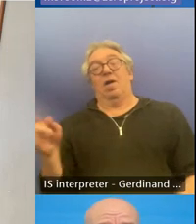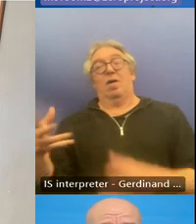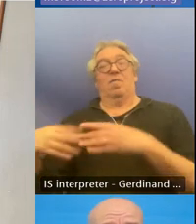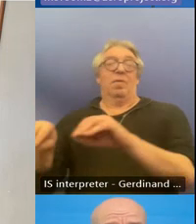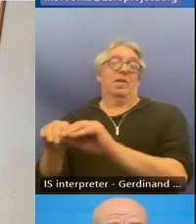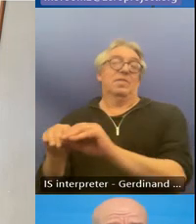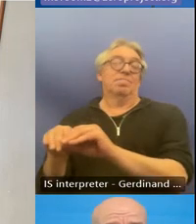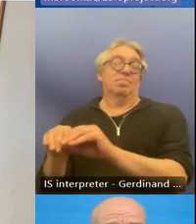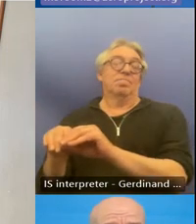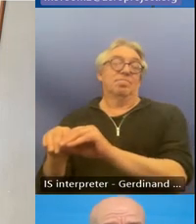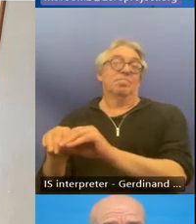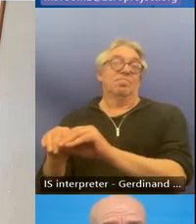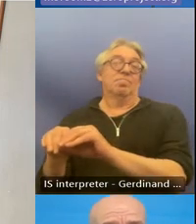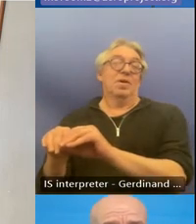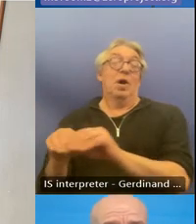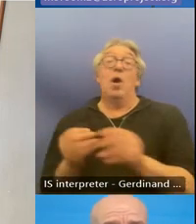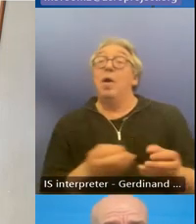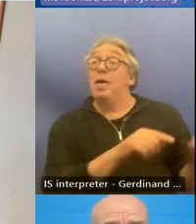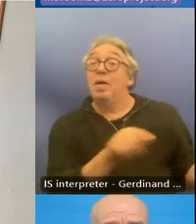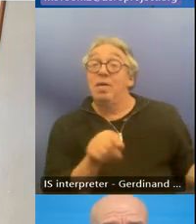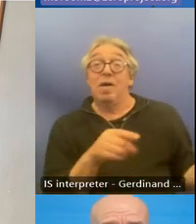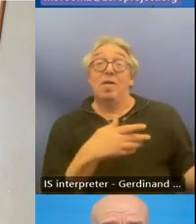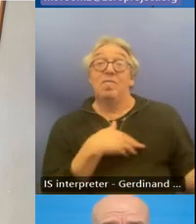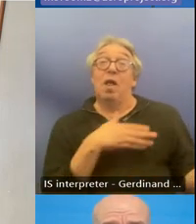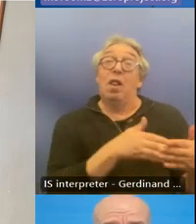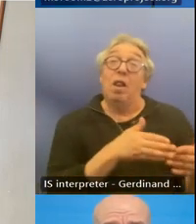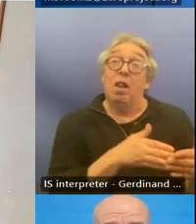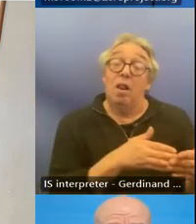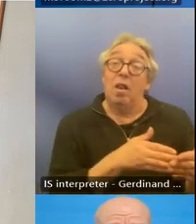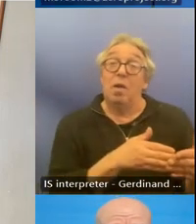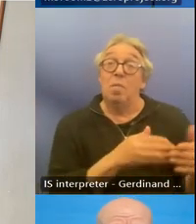parents, because parents' dream is to see their child being